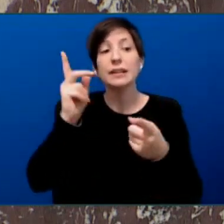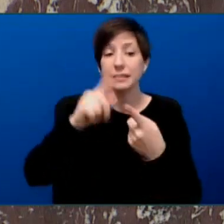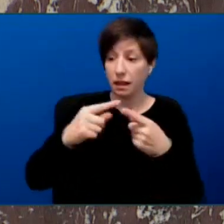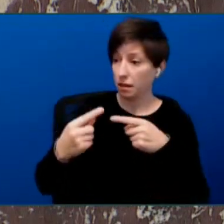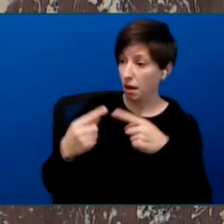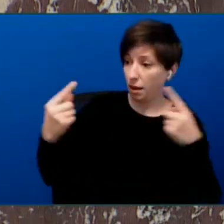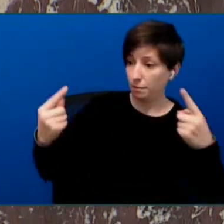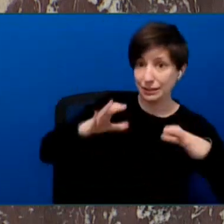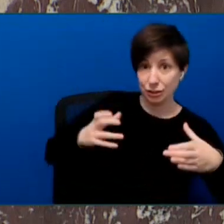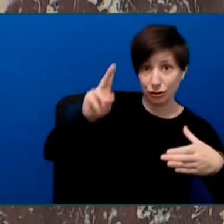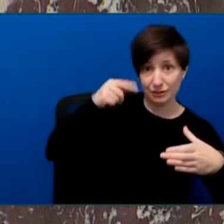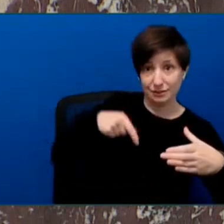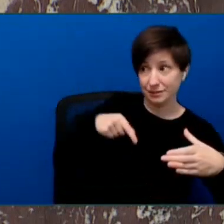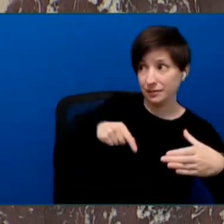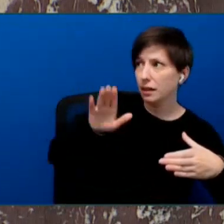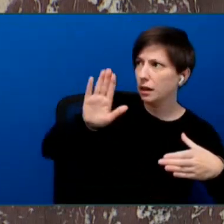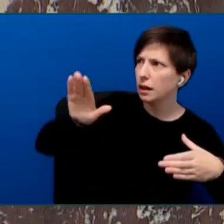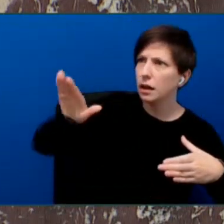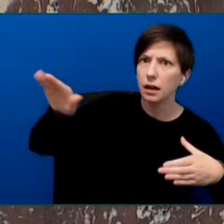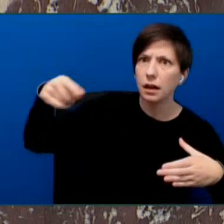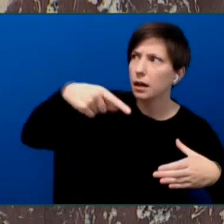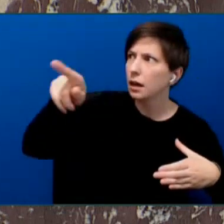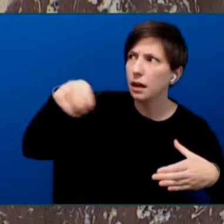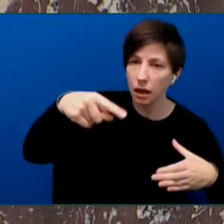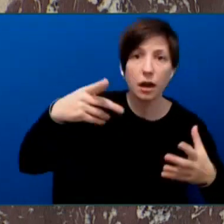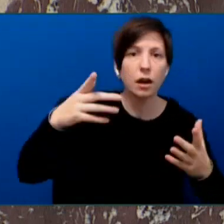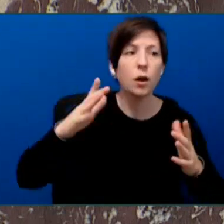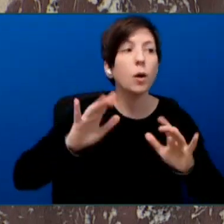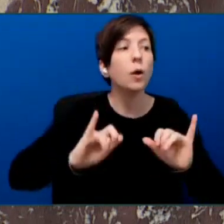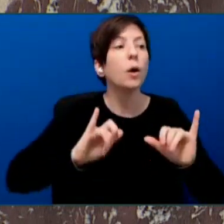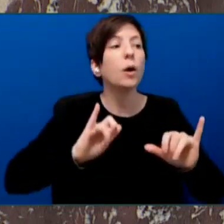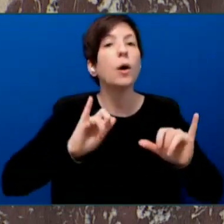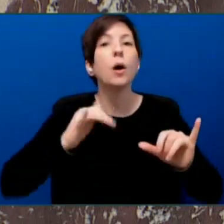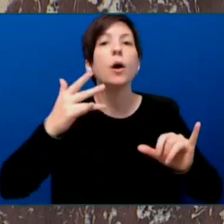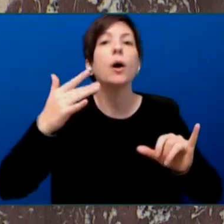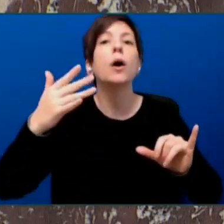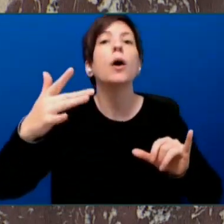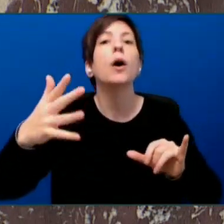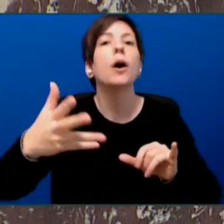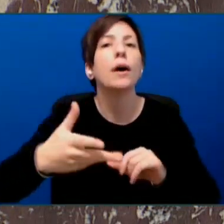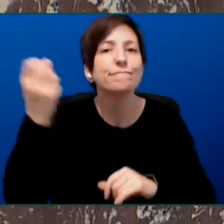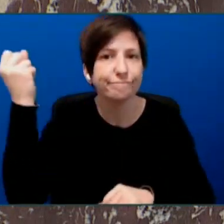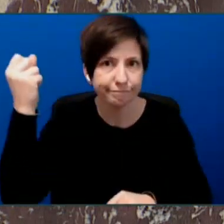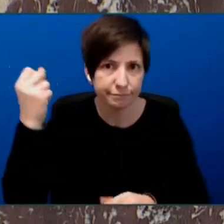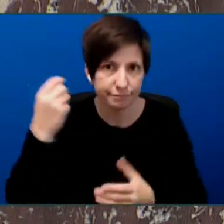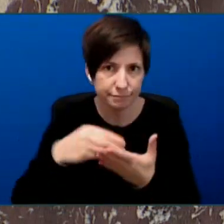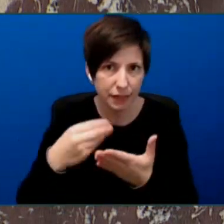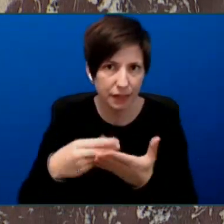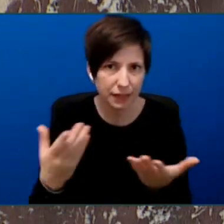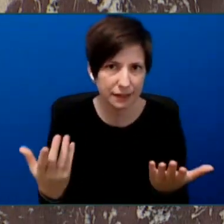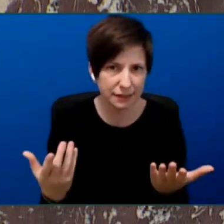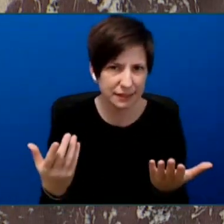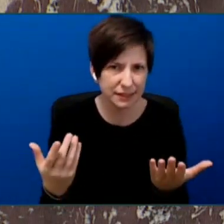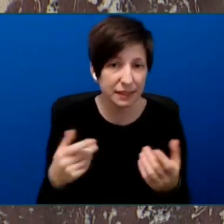This is a government that will give you everything for free related to using drugs except for treatment and